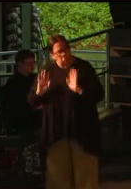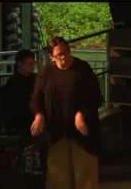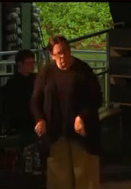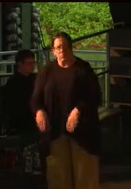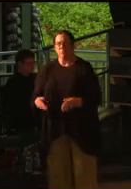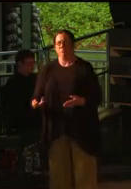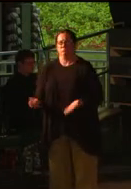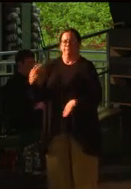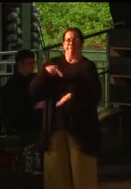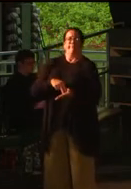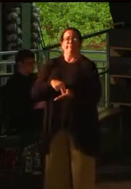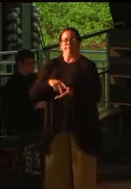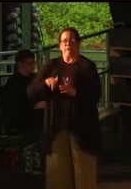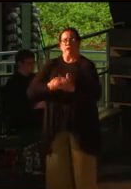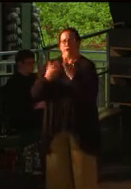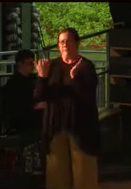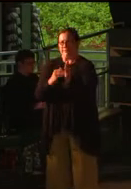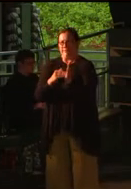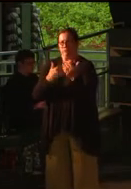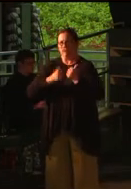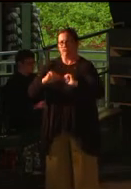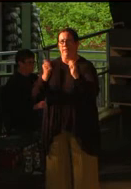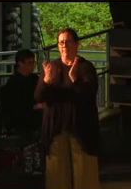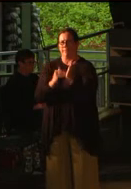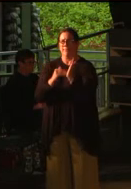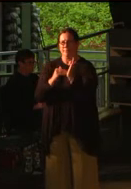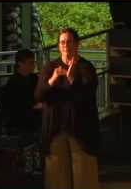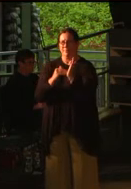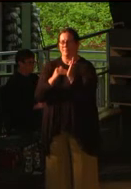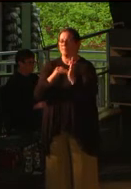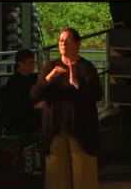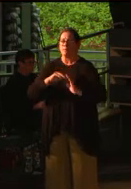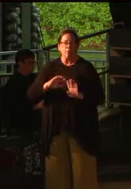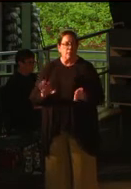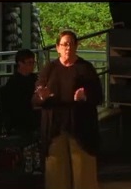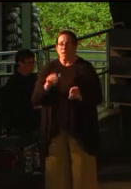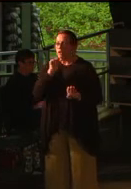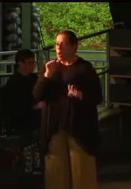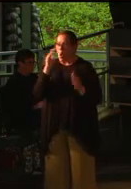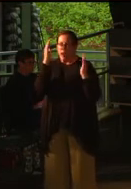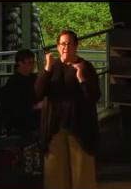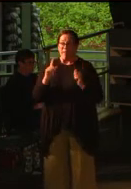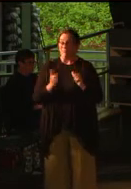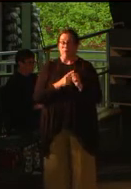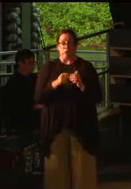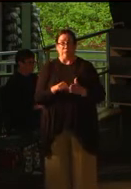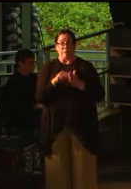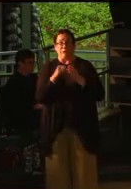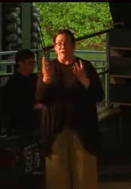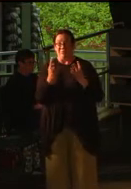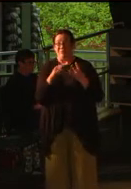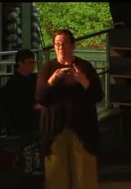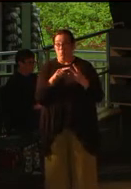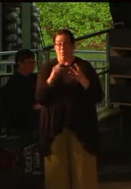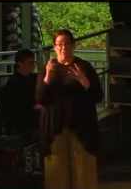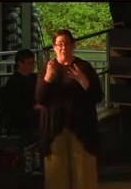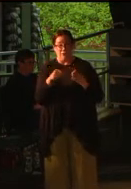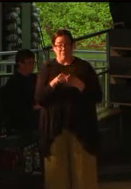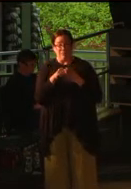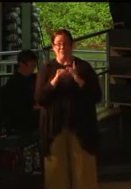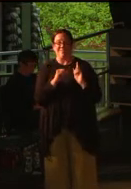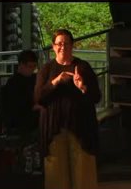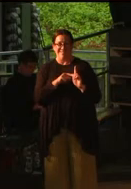try again. Don't lean too hard on first impressions. Take time to get to know your coworkers,